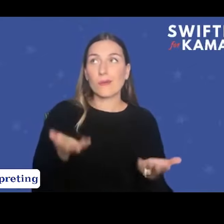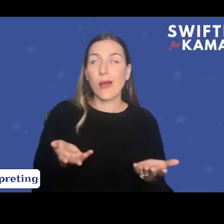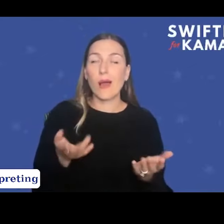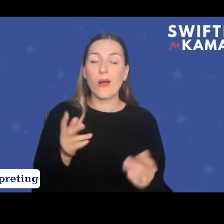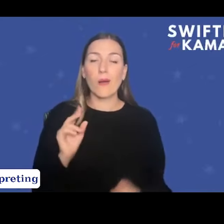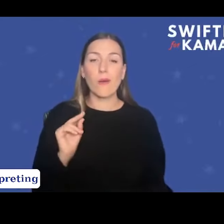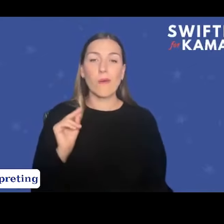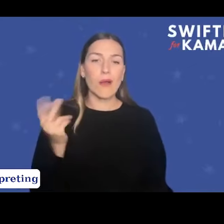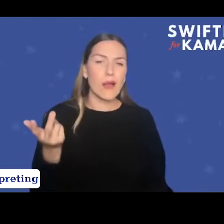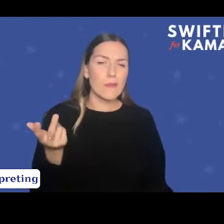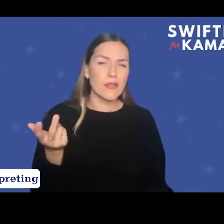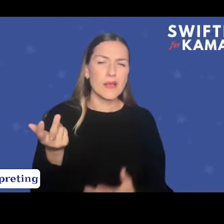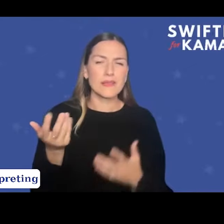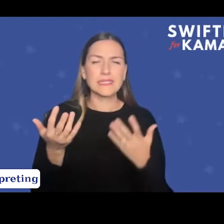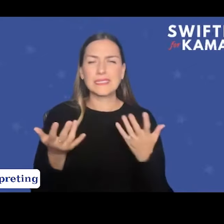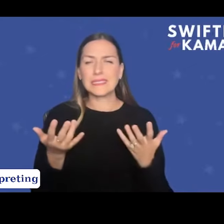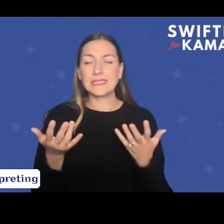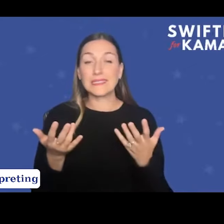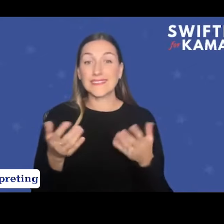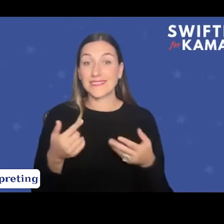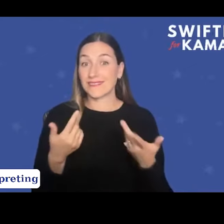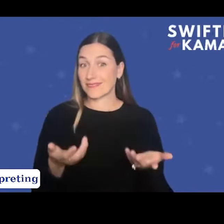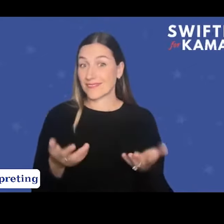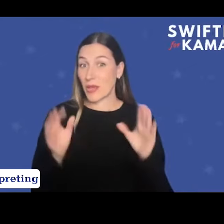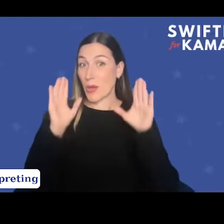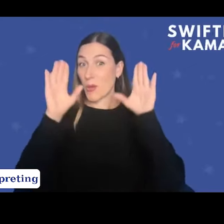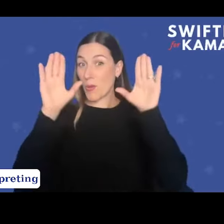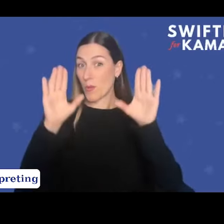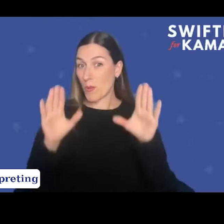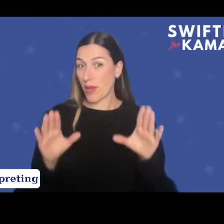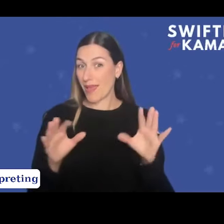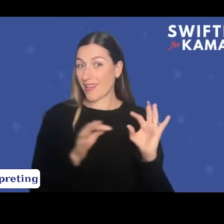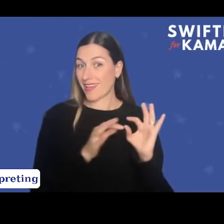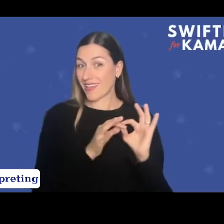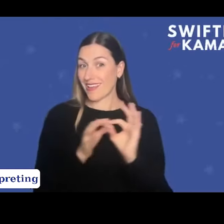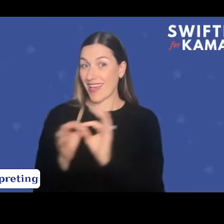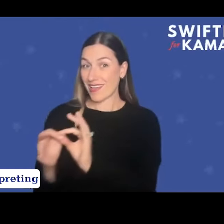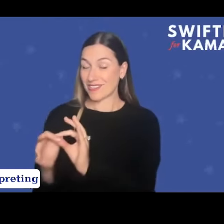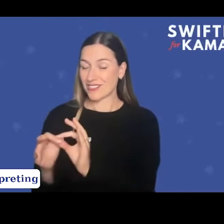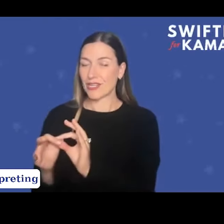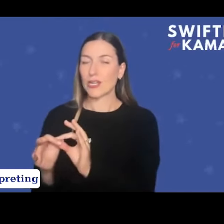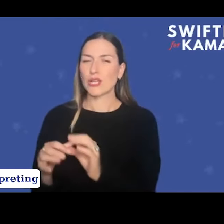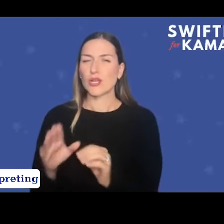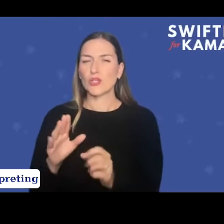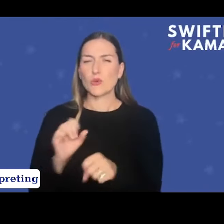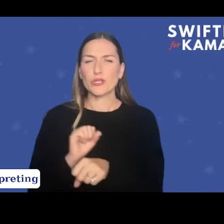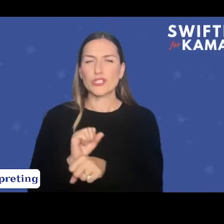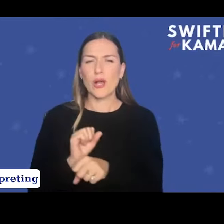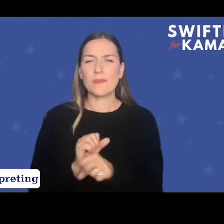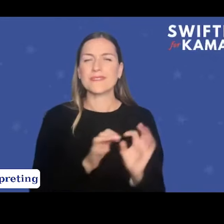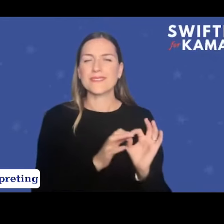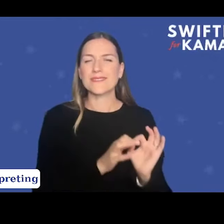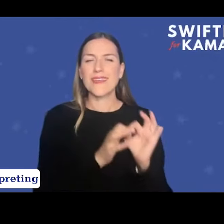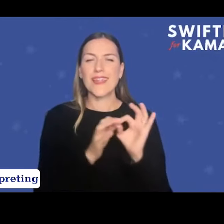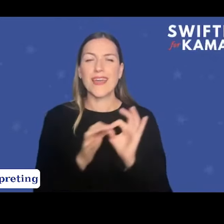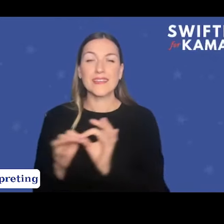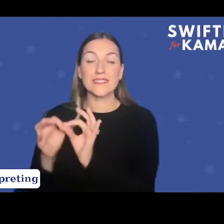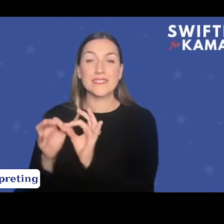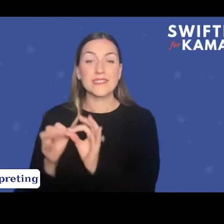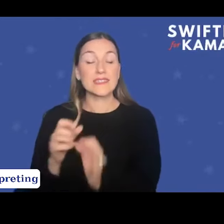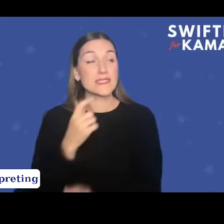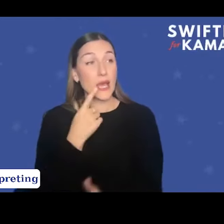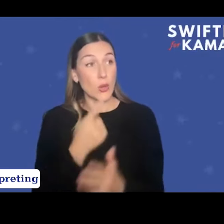Kamala. Here's a great bridge builder because you're there to build a bridge. The bridge builder is, well,